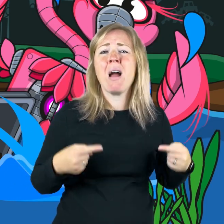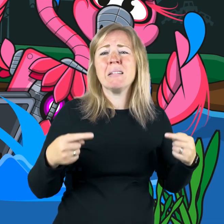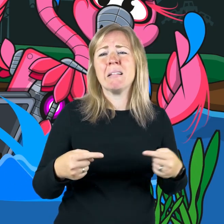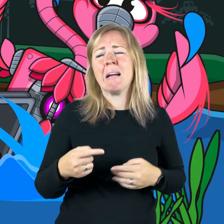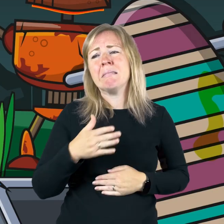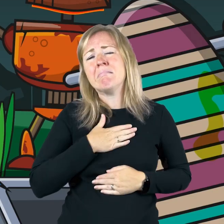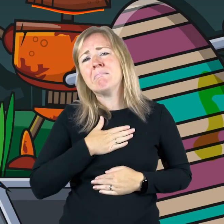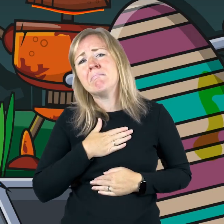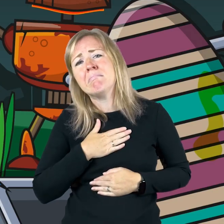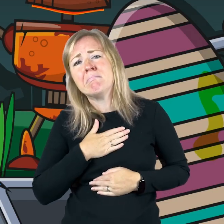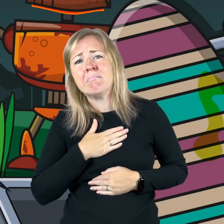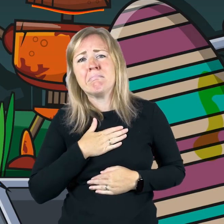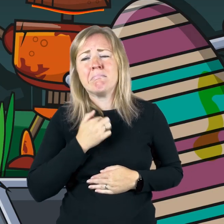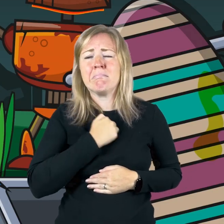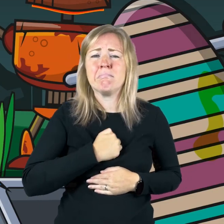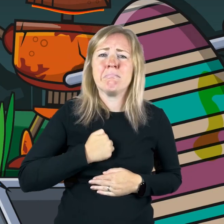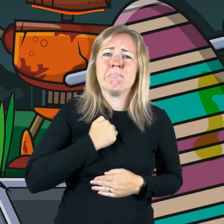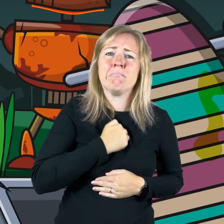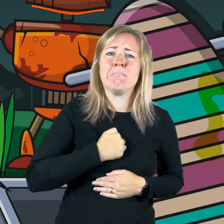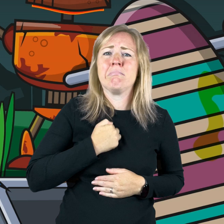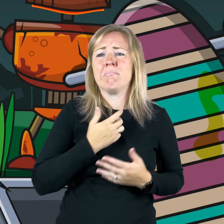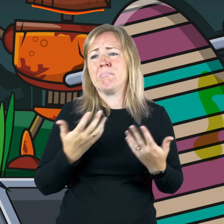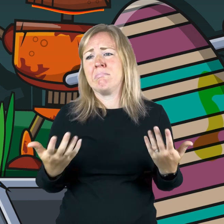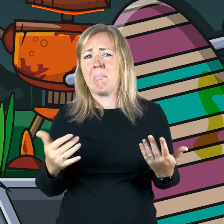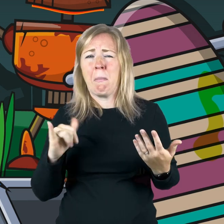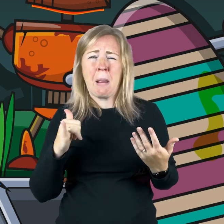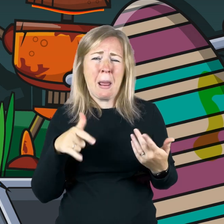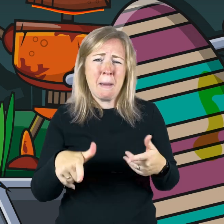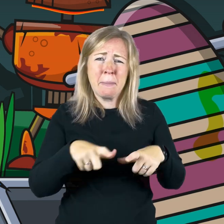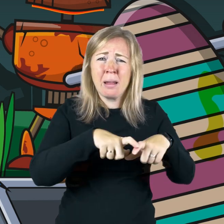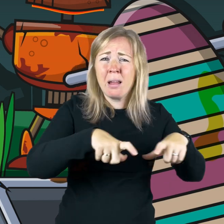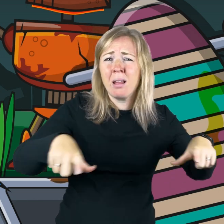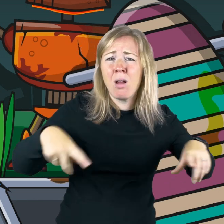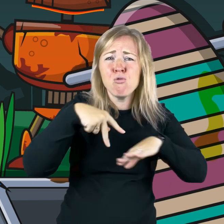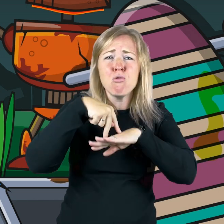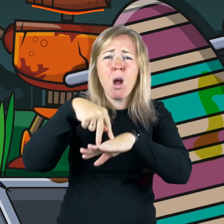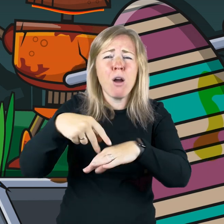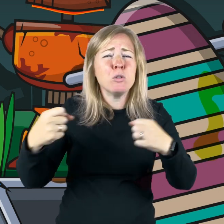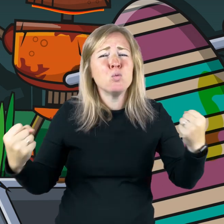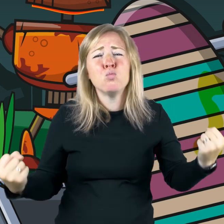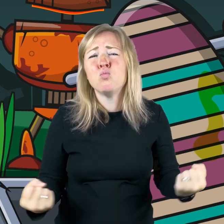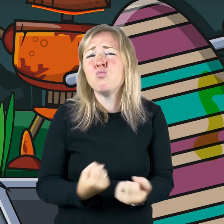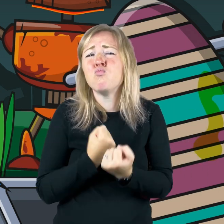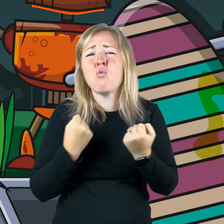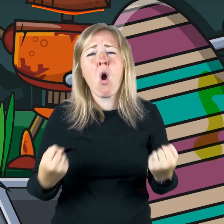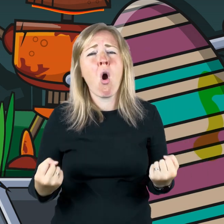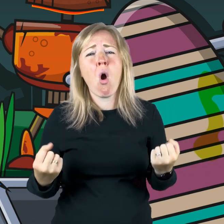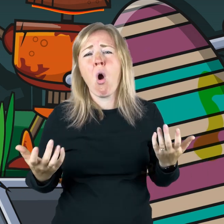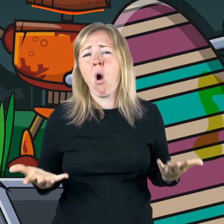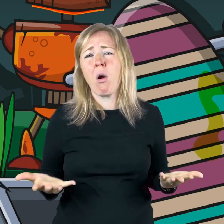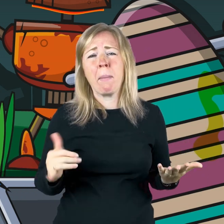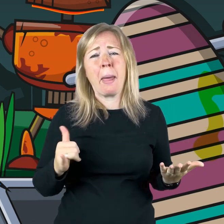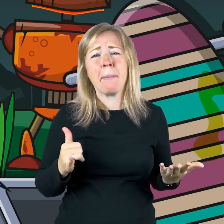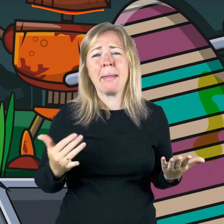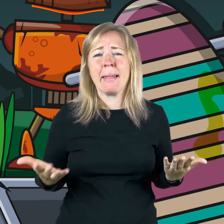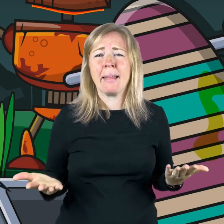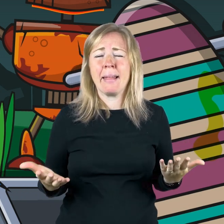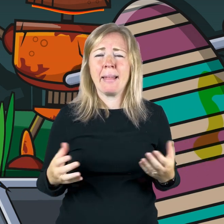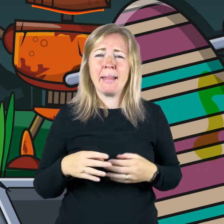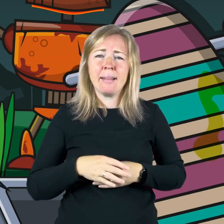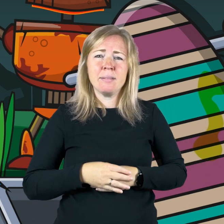again. Oh dear, said Tractor. Maybe it was too